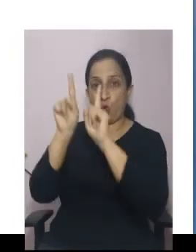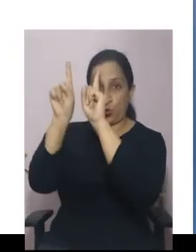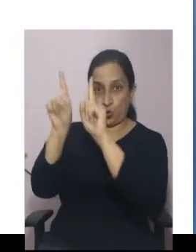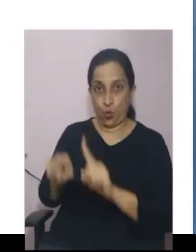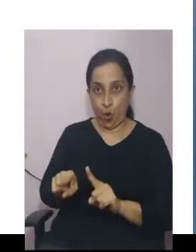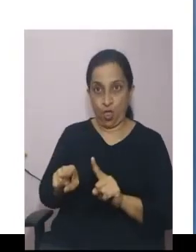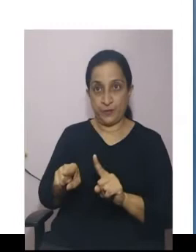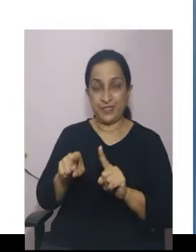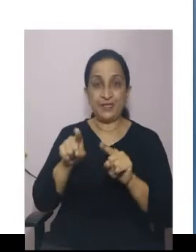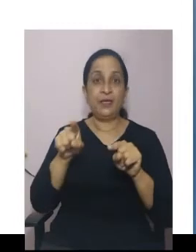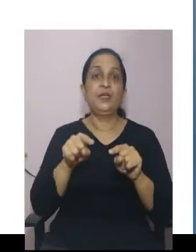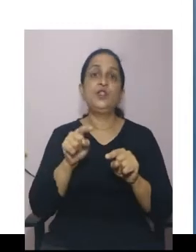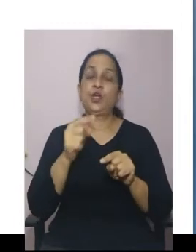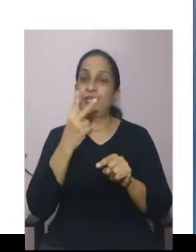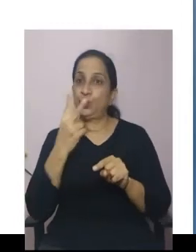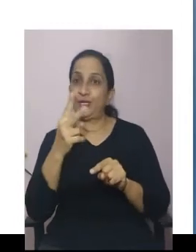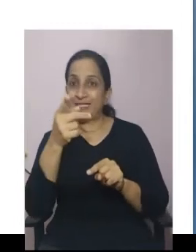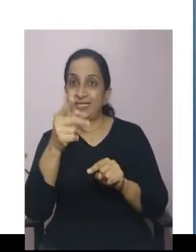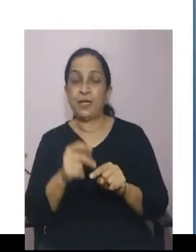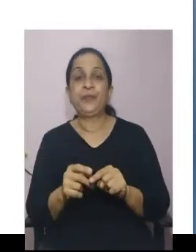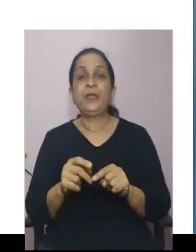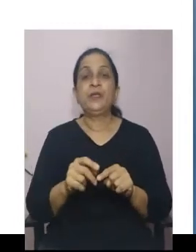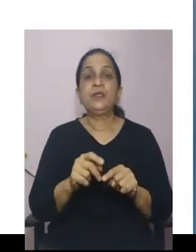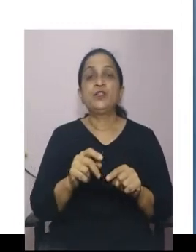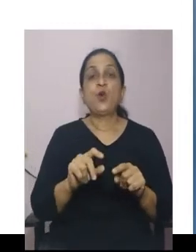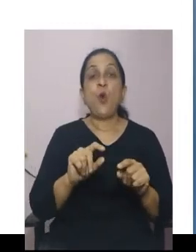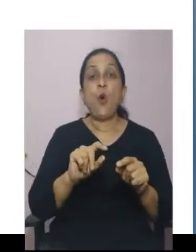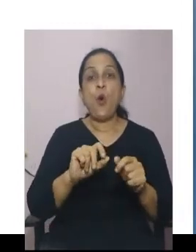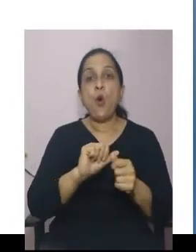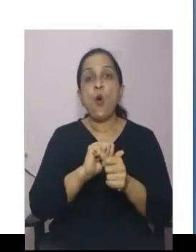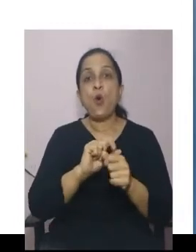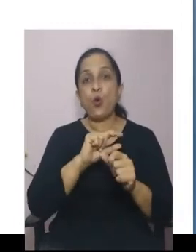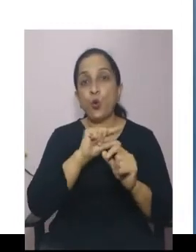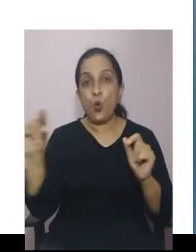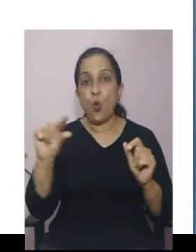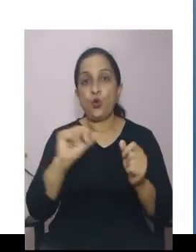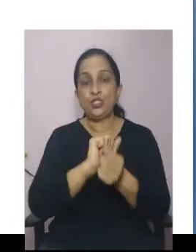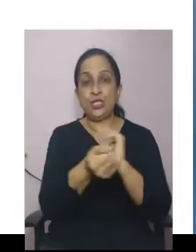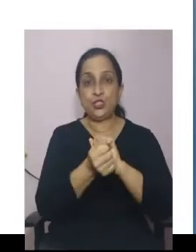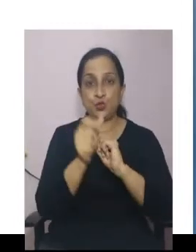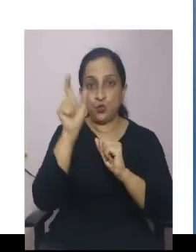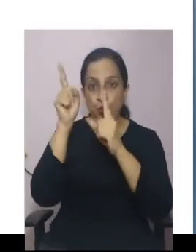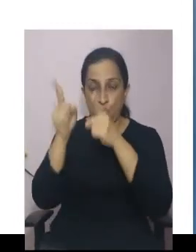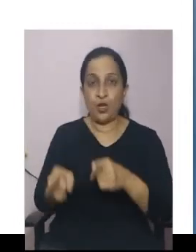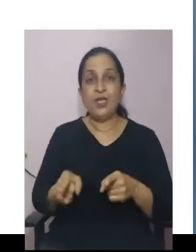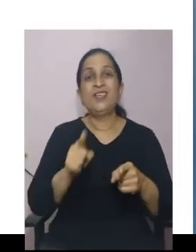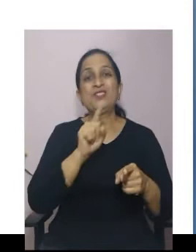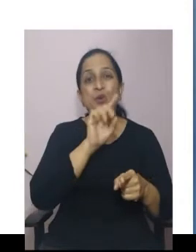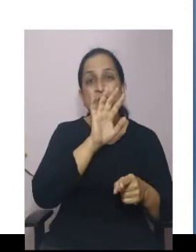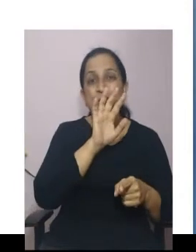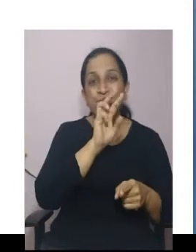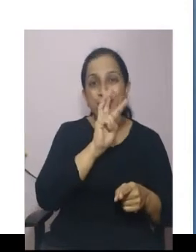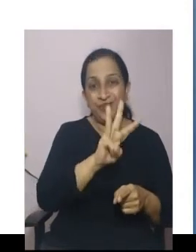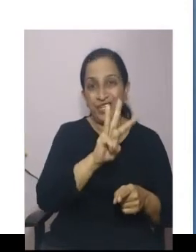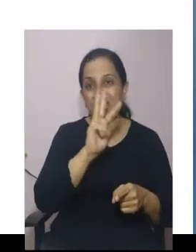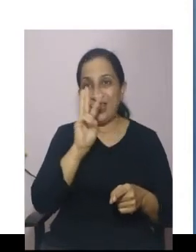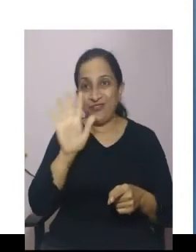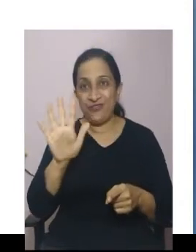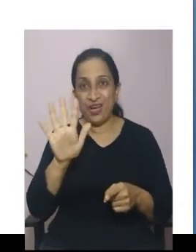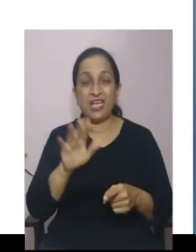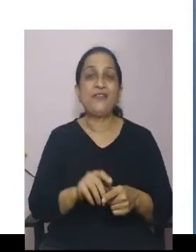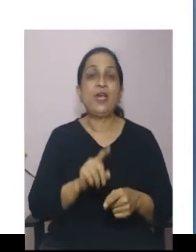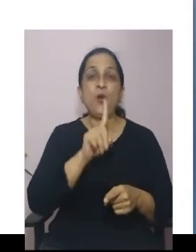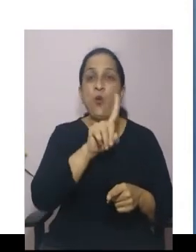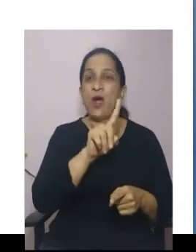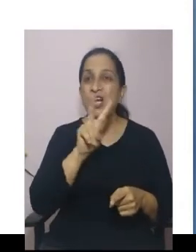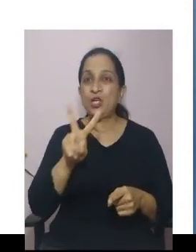row and changing it into column, that is row becomes column here, 3 5 becomes 3 5 here, and